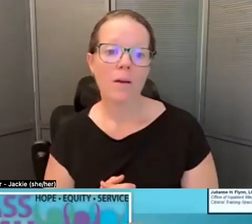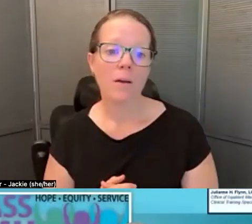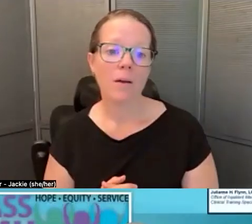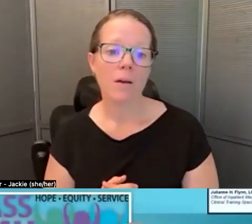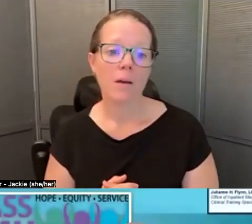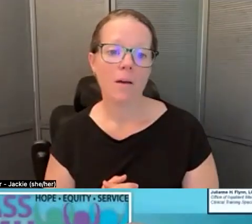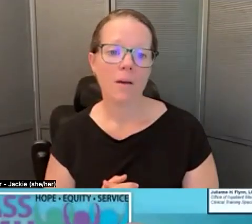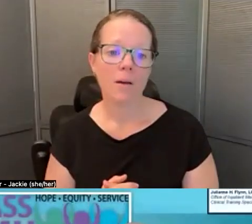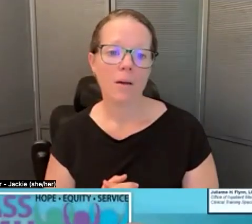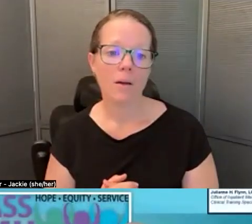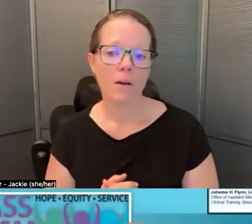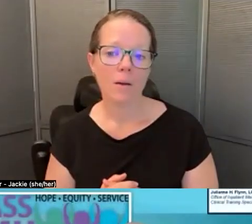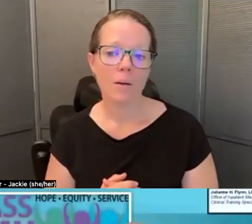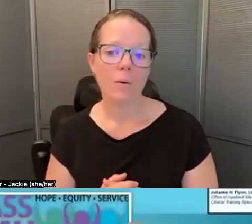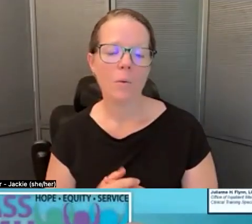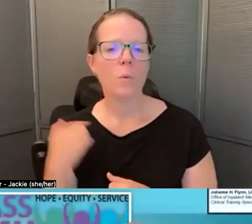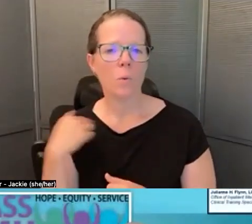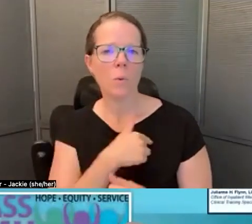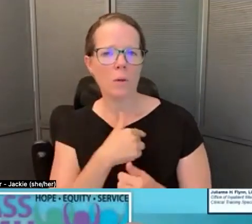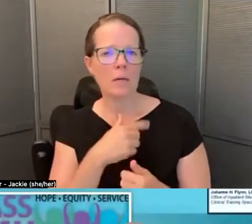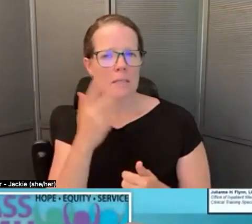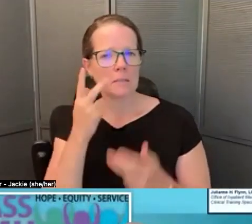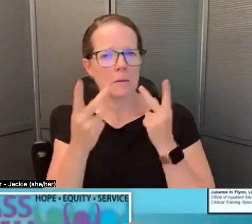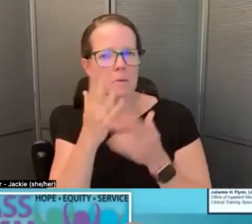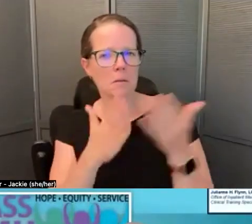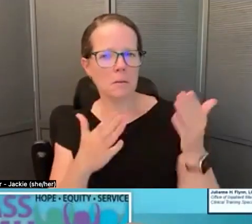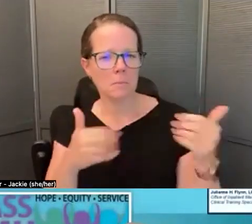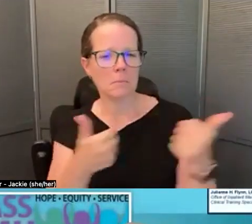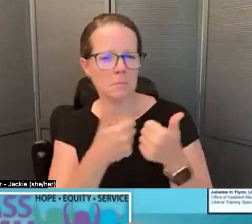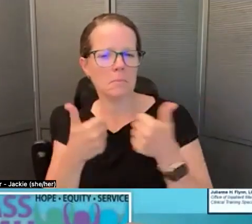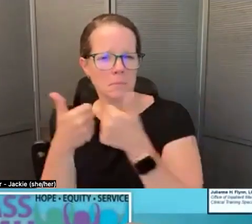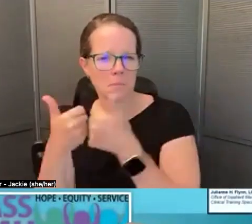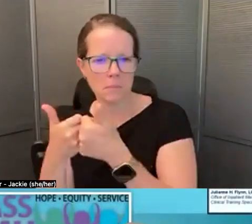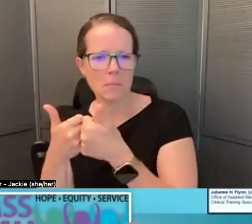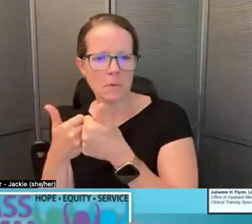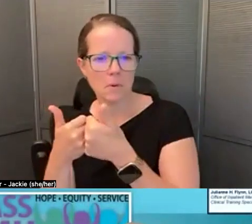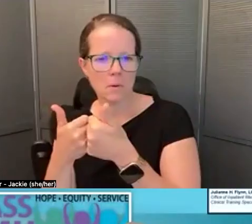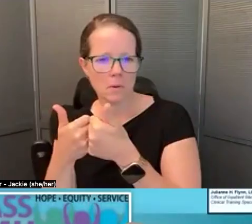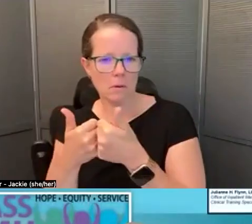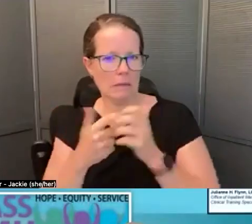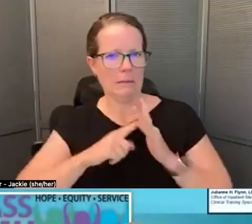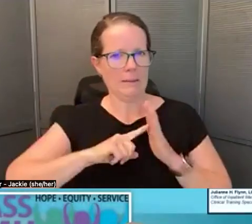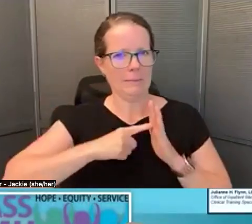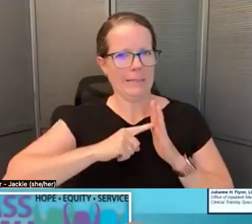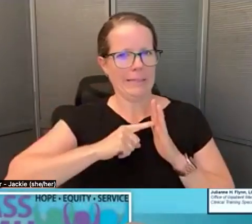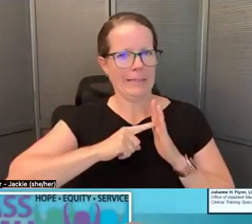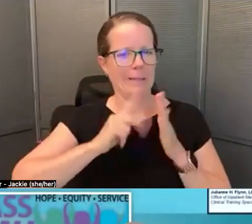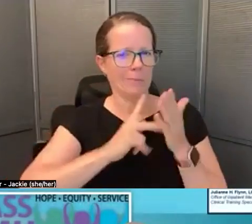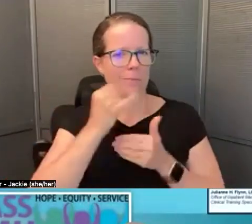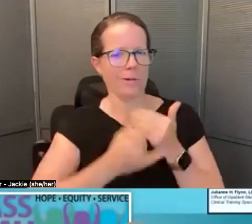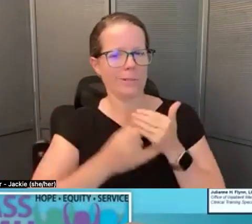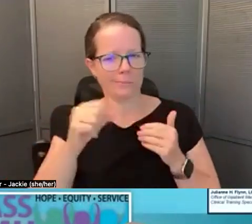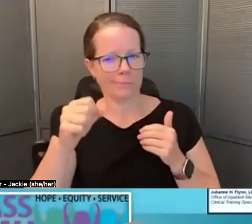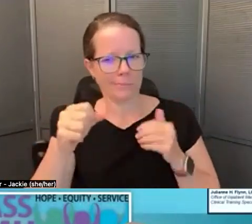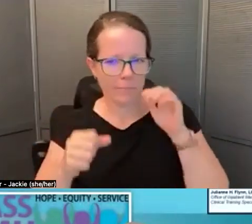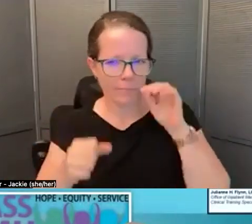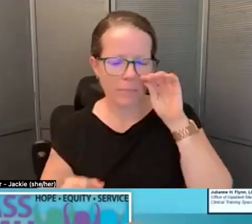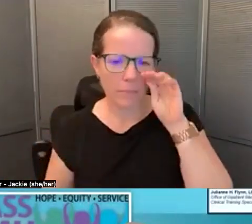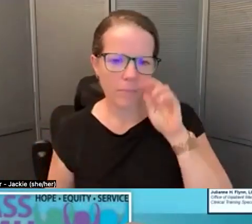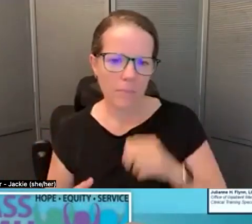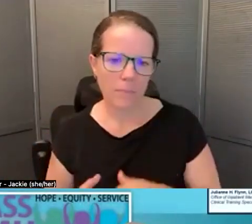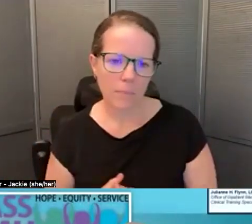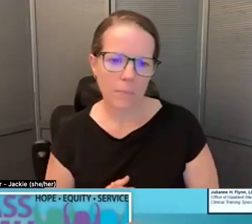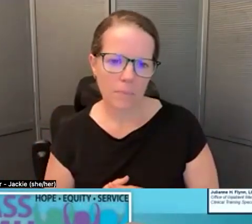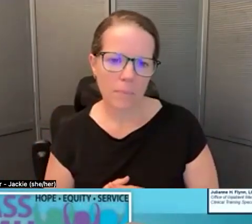we had some challenges when we started the project. I think there